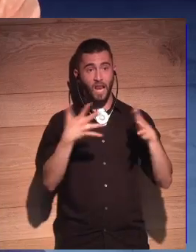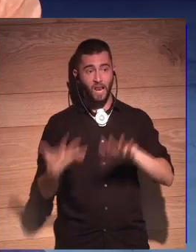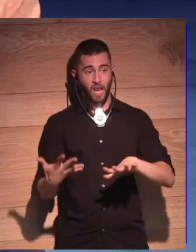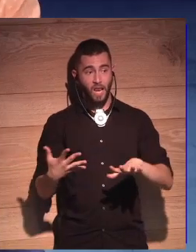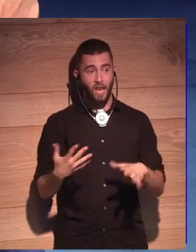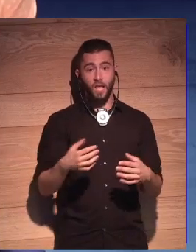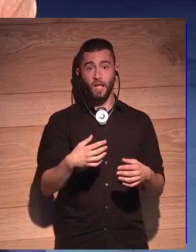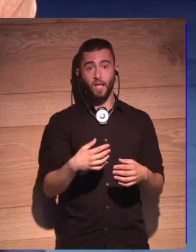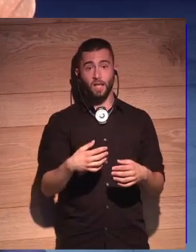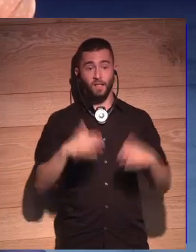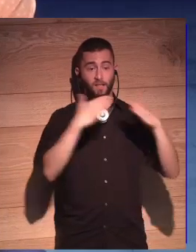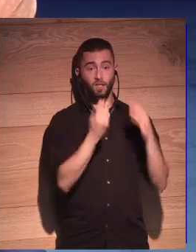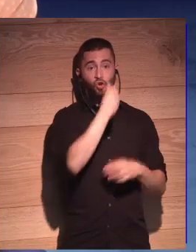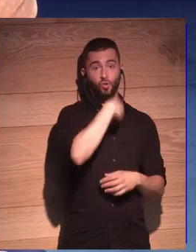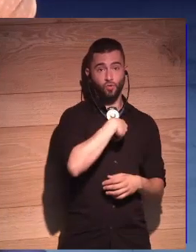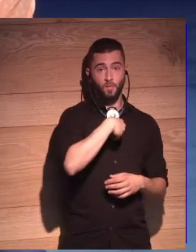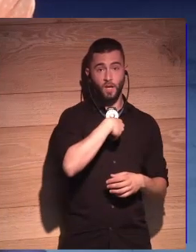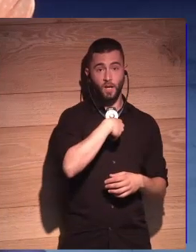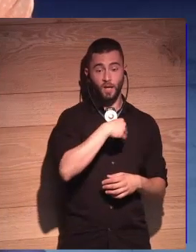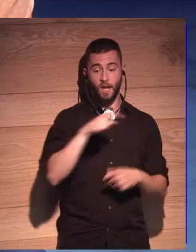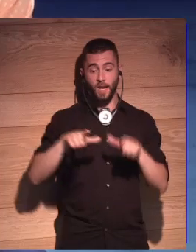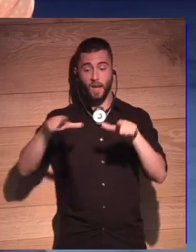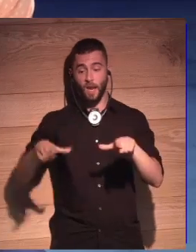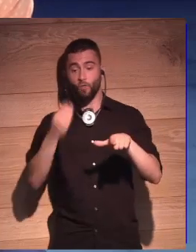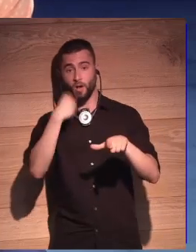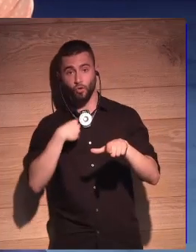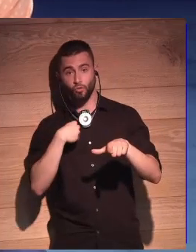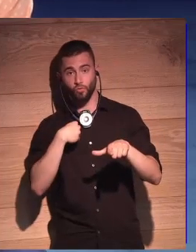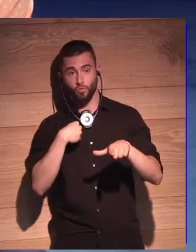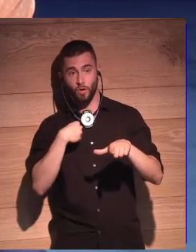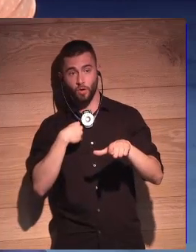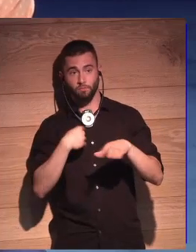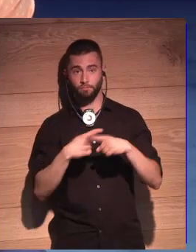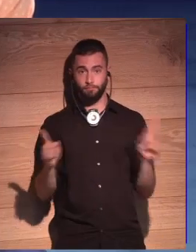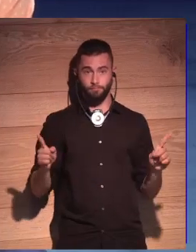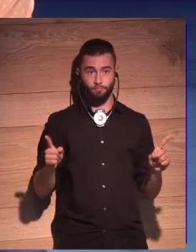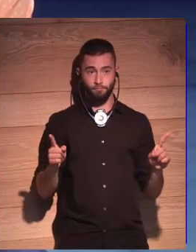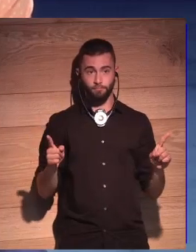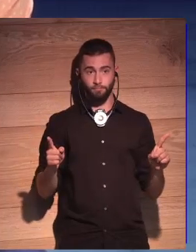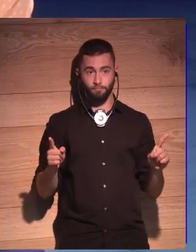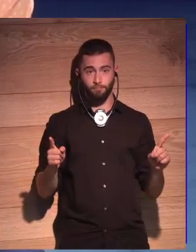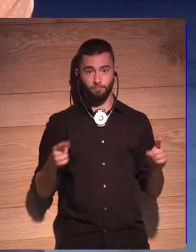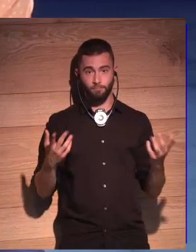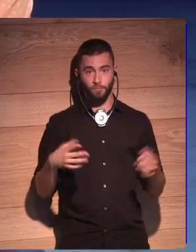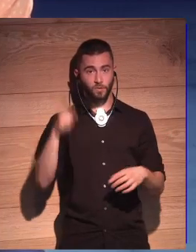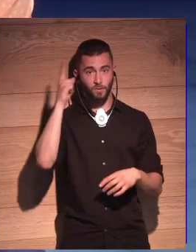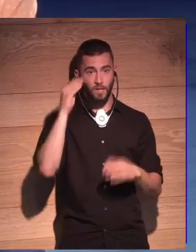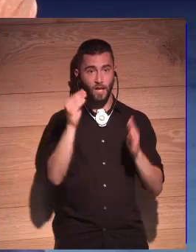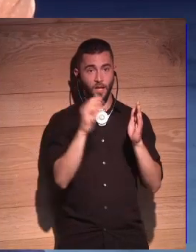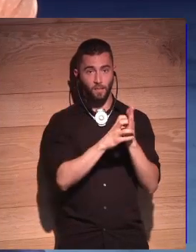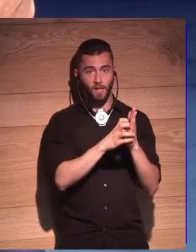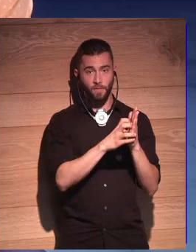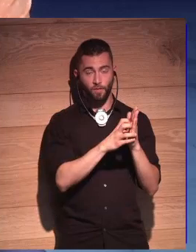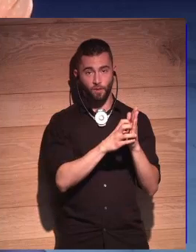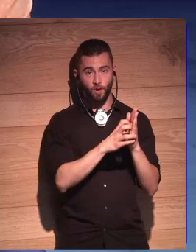and that change from what they see at home and what they see in the classroom. There was